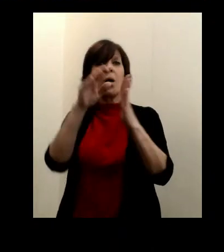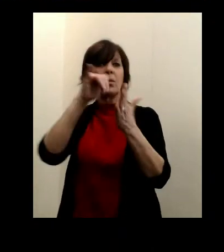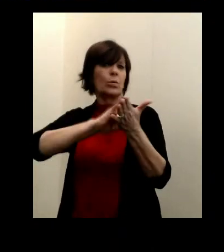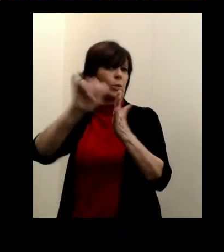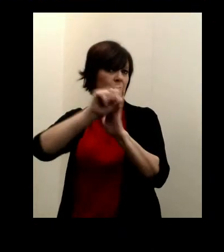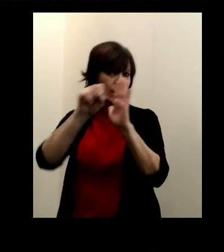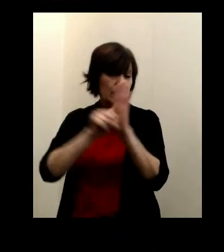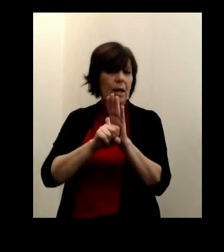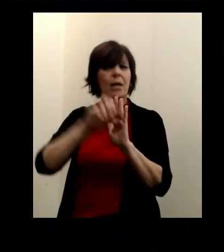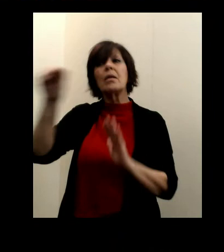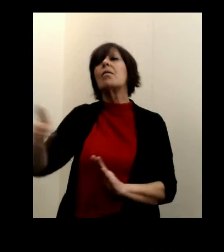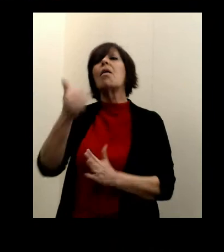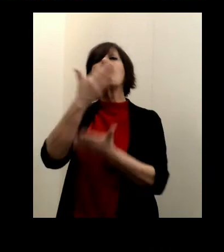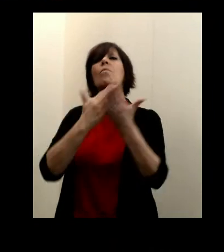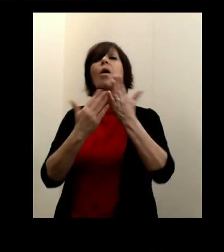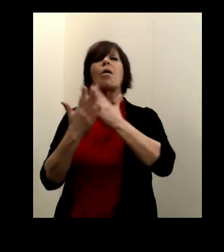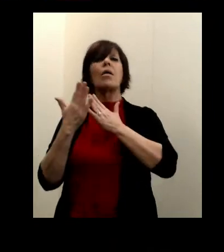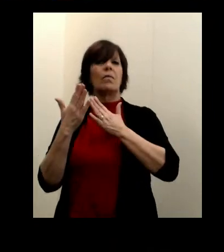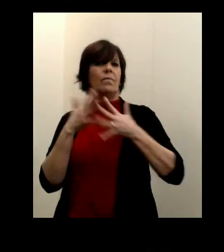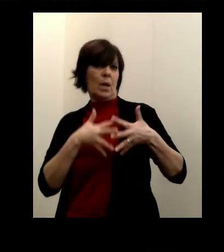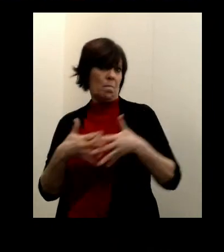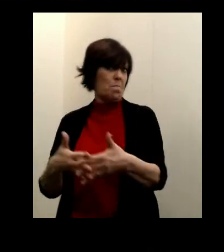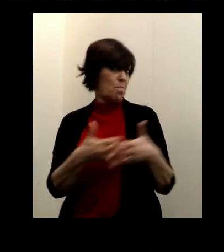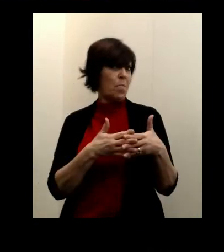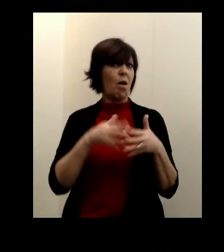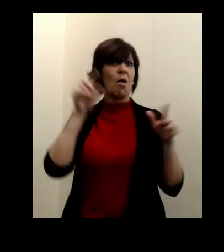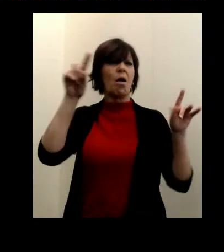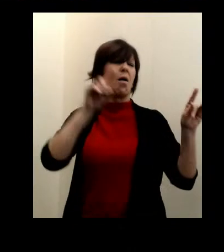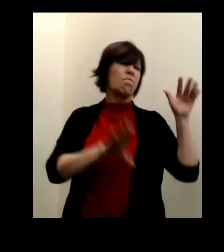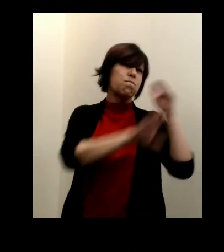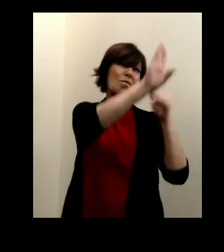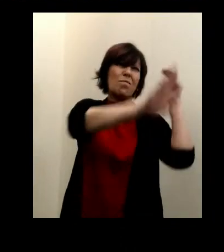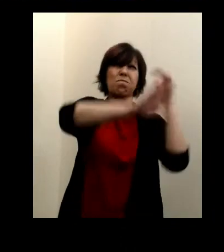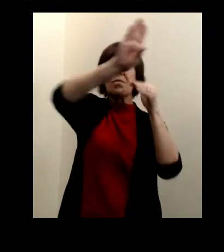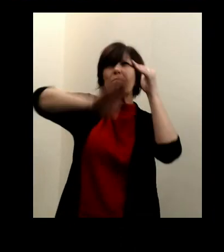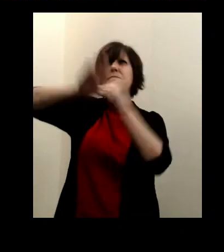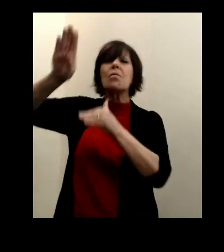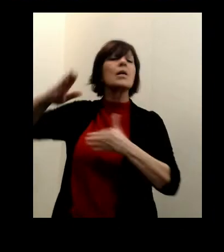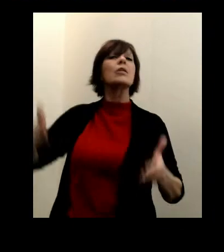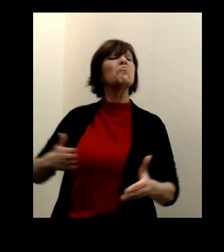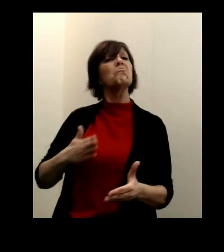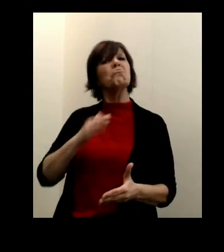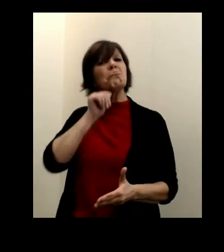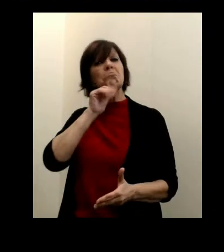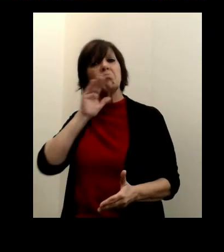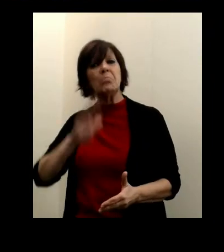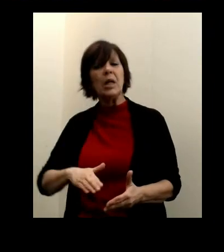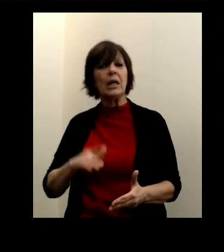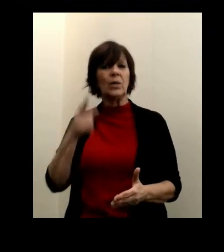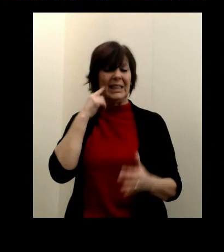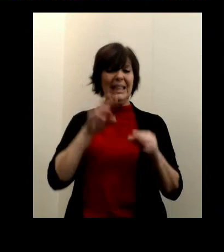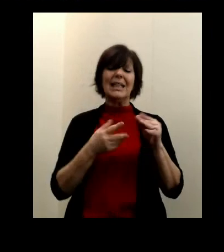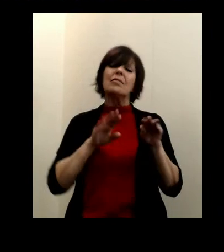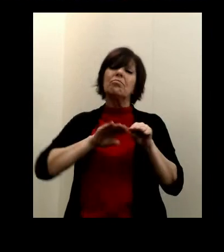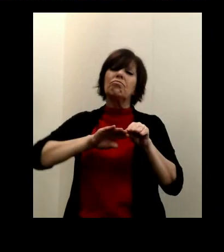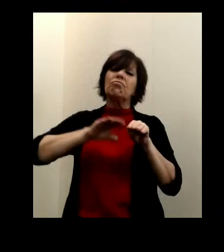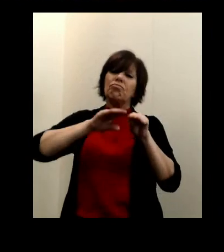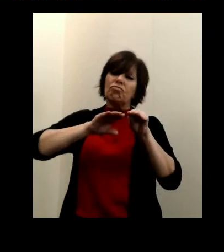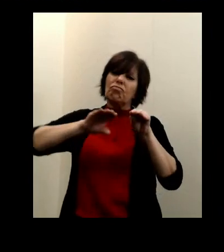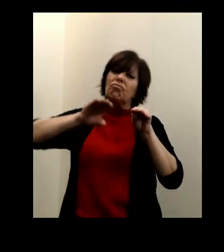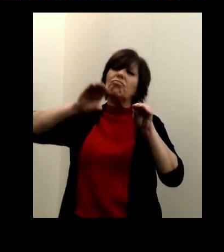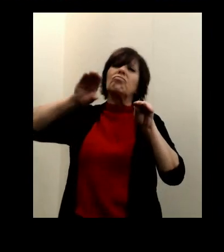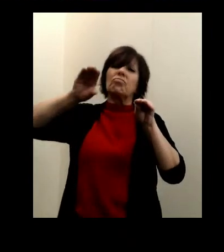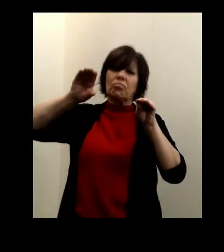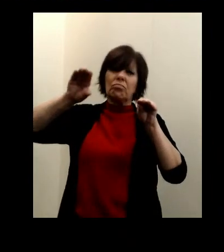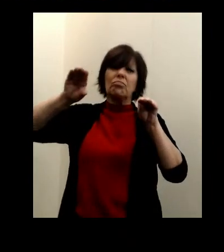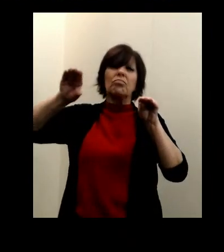and other parts of the United States. Also, we can see that the curve is still increasing, and we expect it to